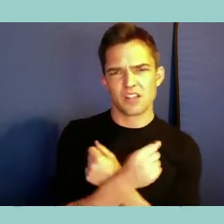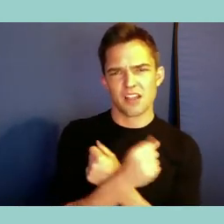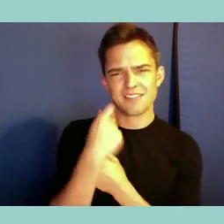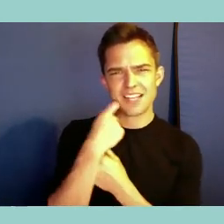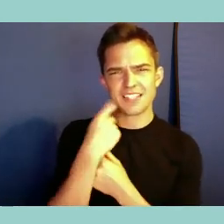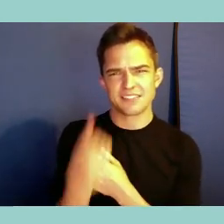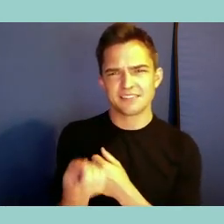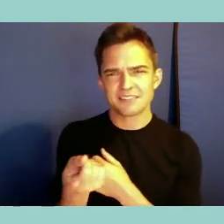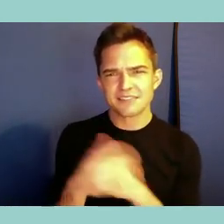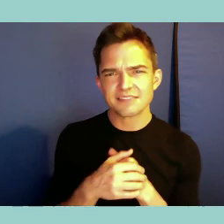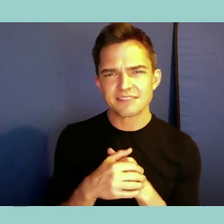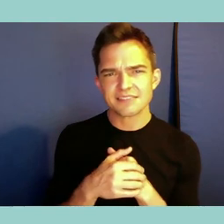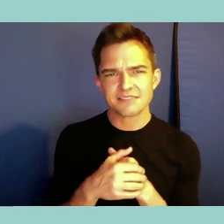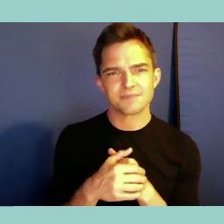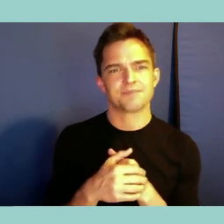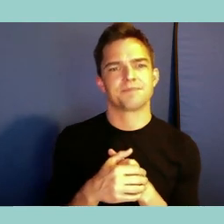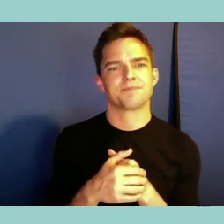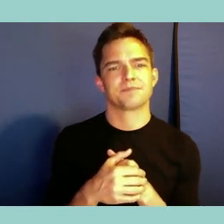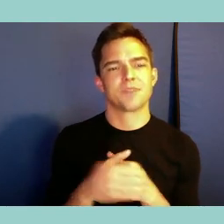lately?